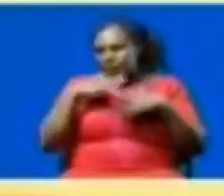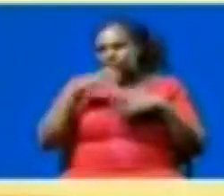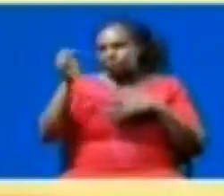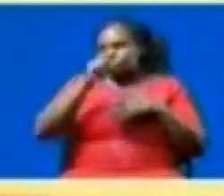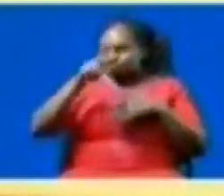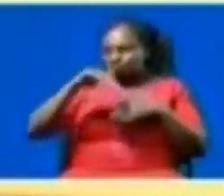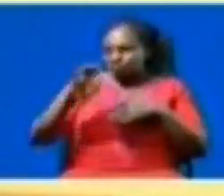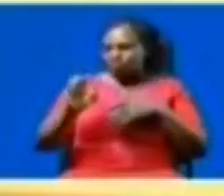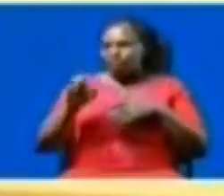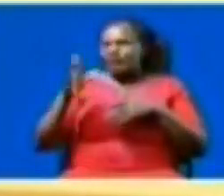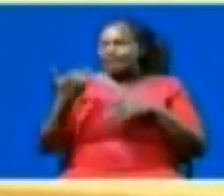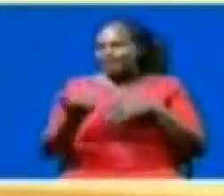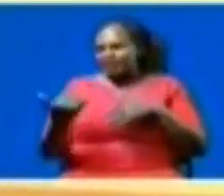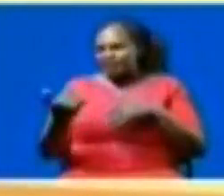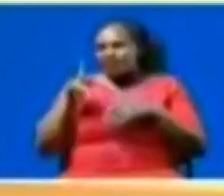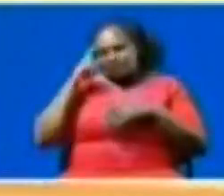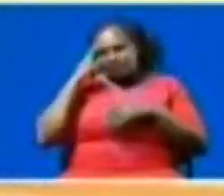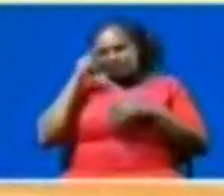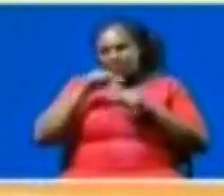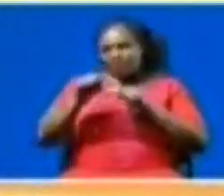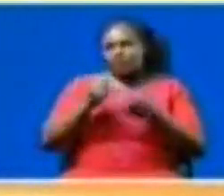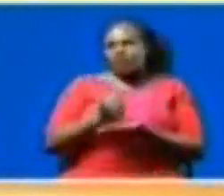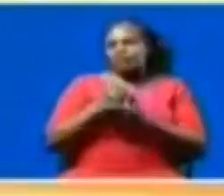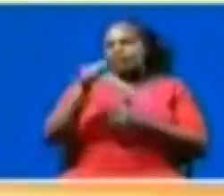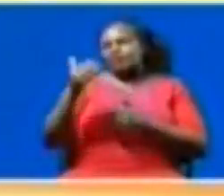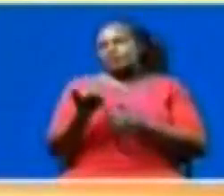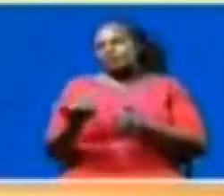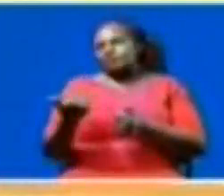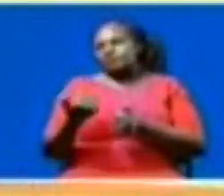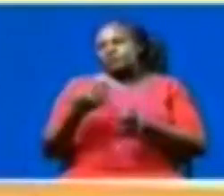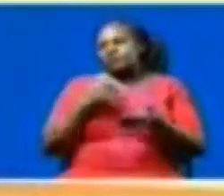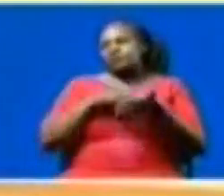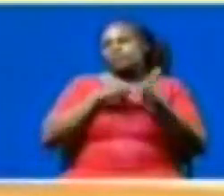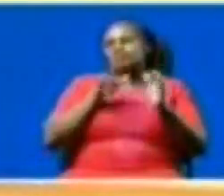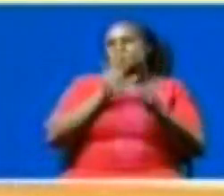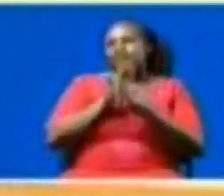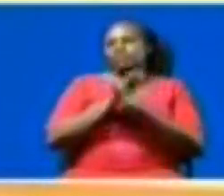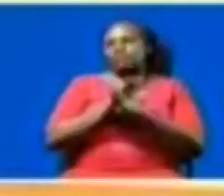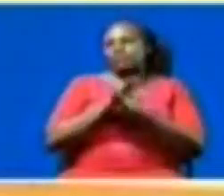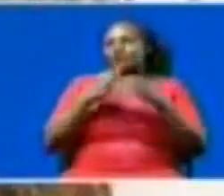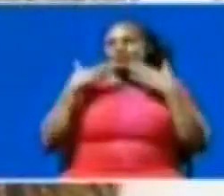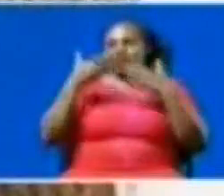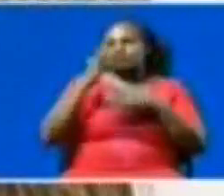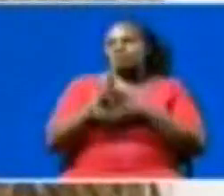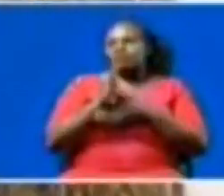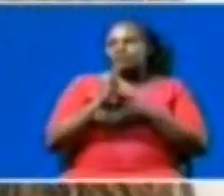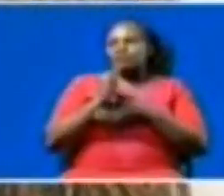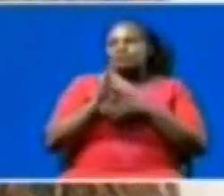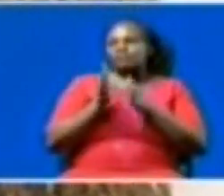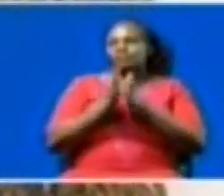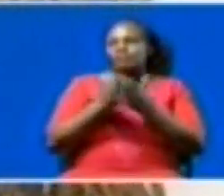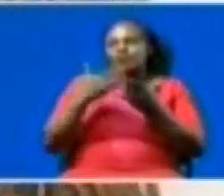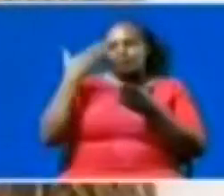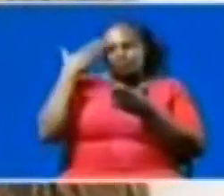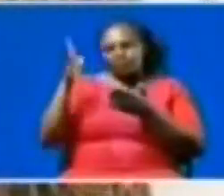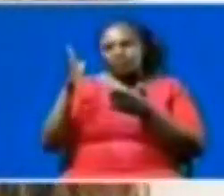Sophie at her age thinking of helping another needy child. So for us, it means a lot, and we are so grateful. This is my book on cancer